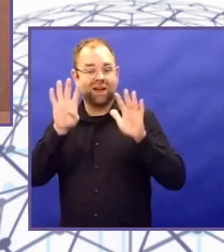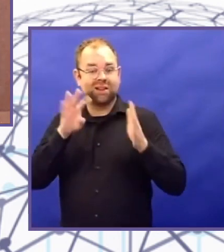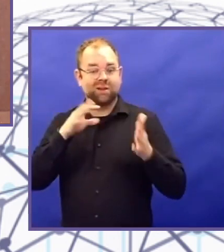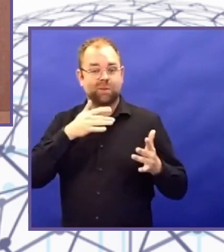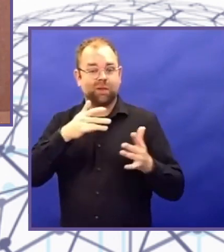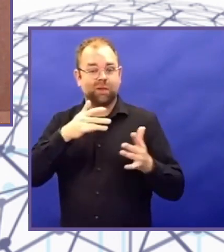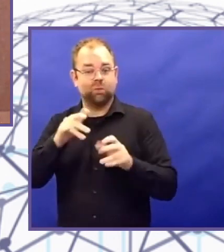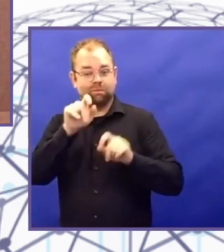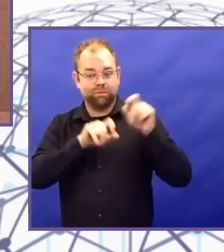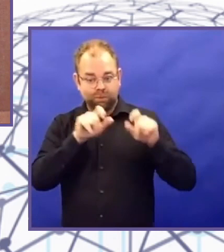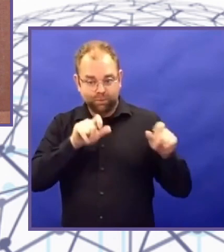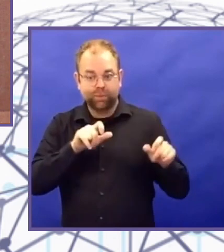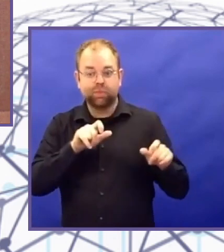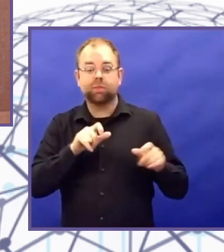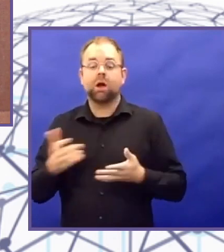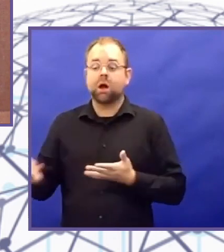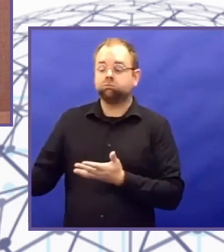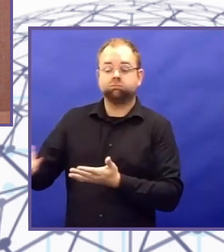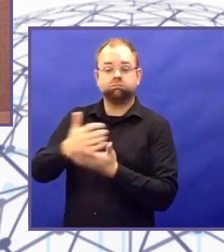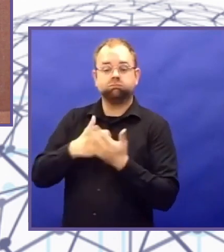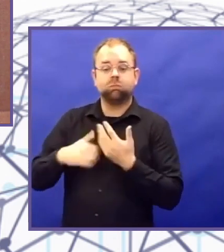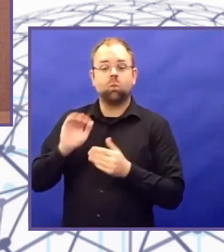about to tell you are hot off the press,